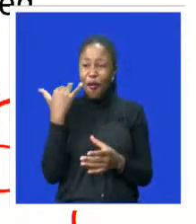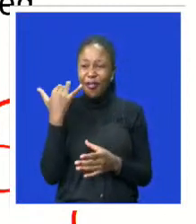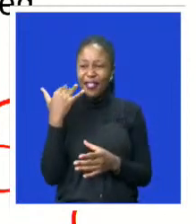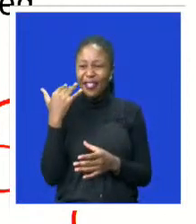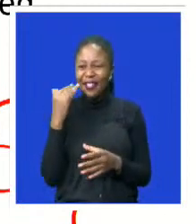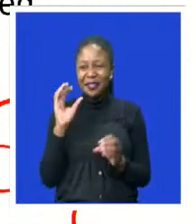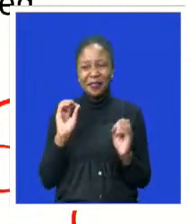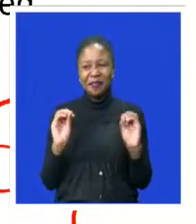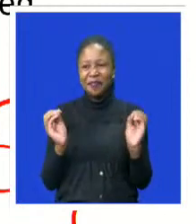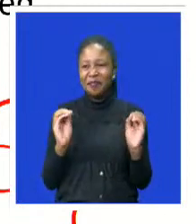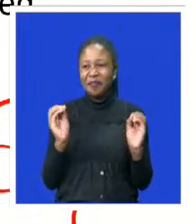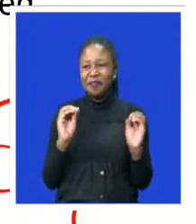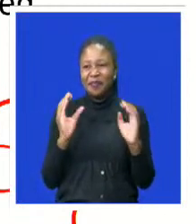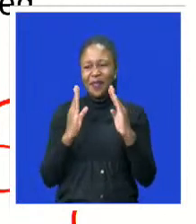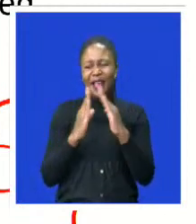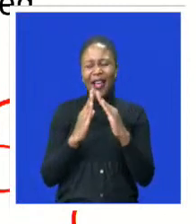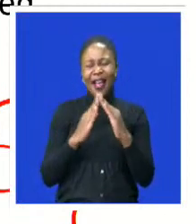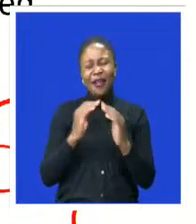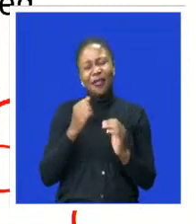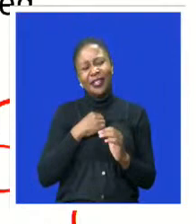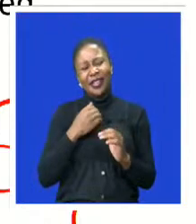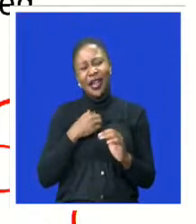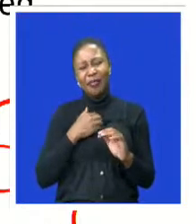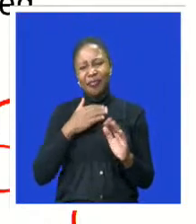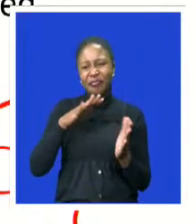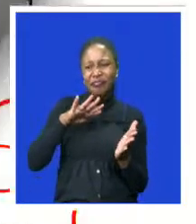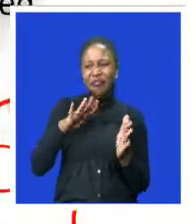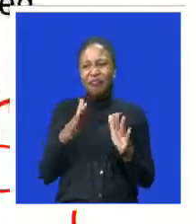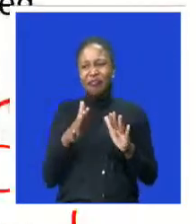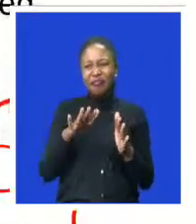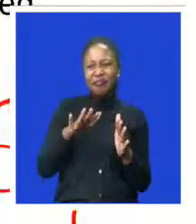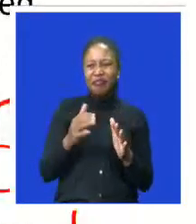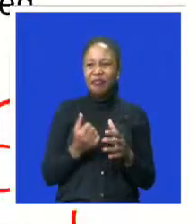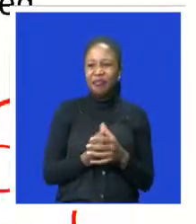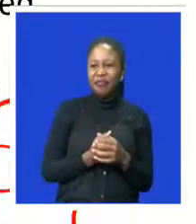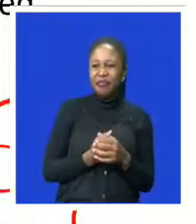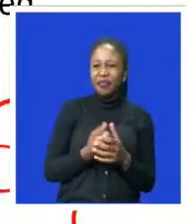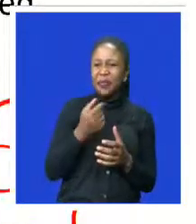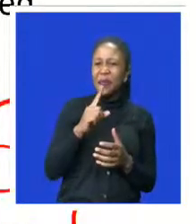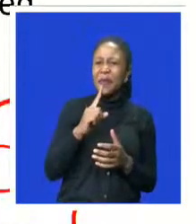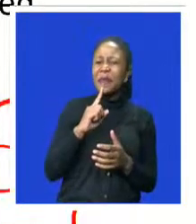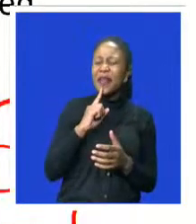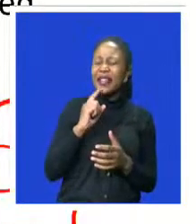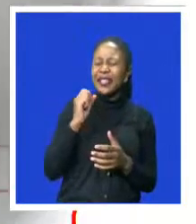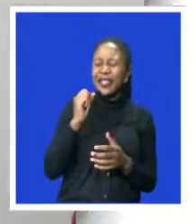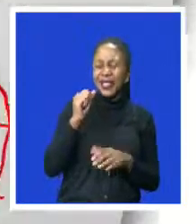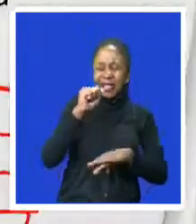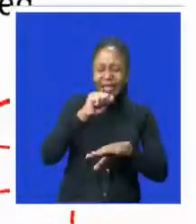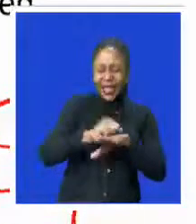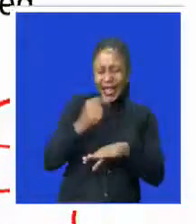drawer. I didn't do well my art and craft. But you can look at this round